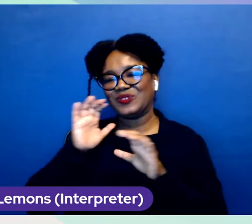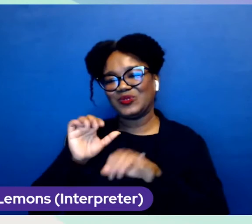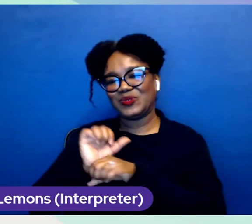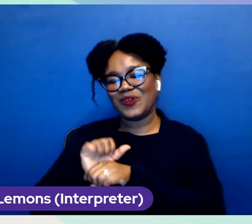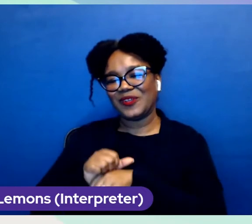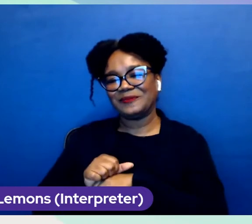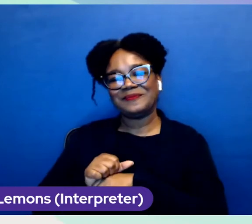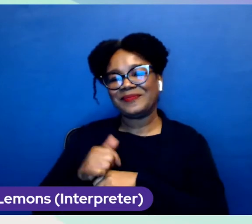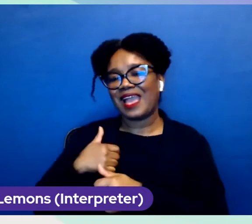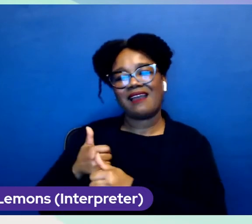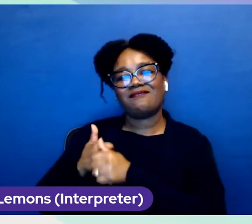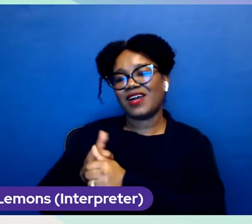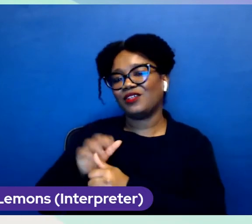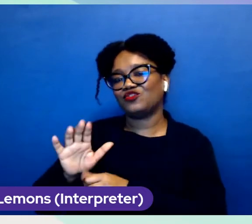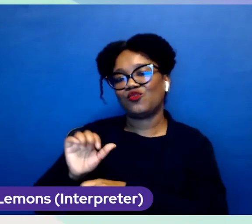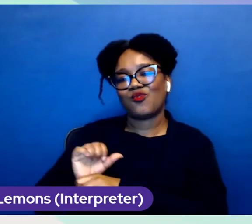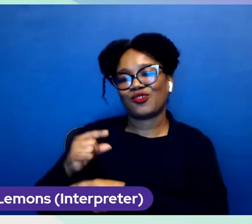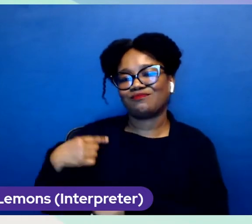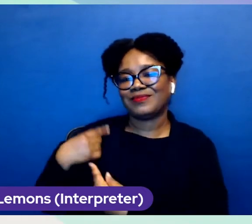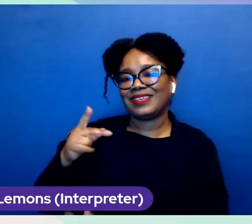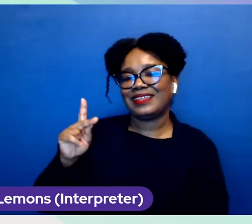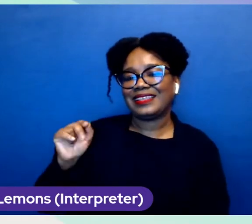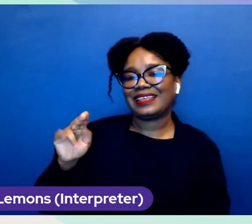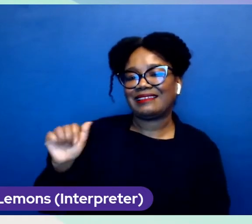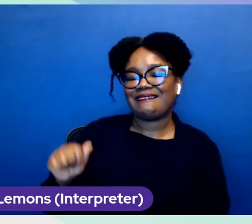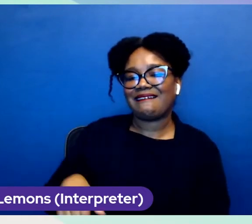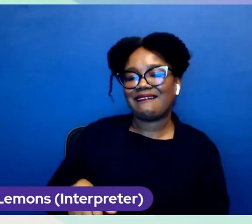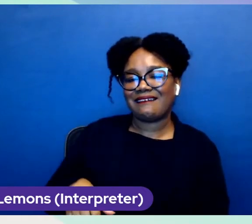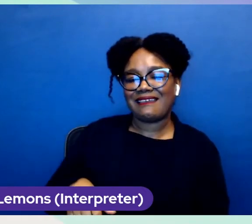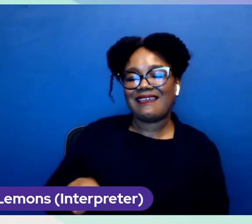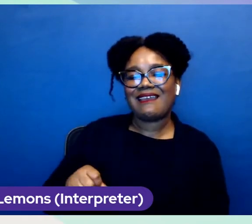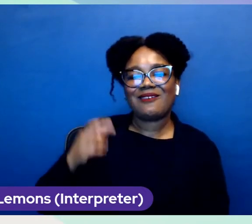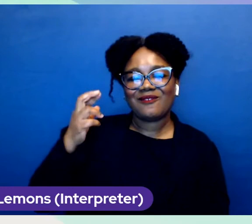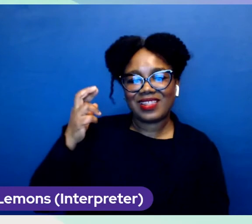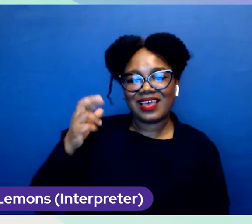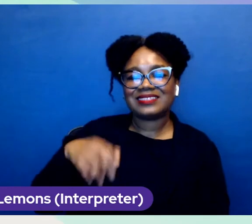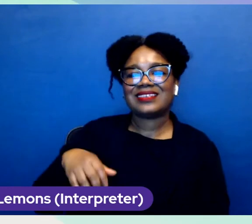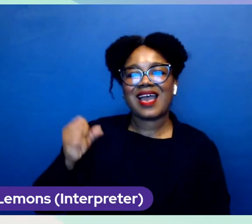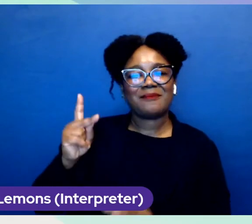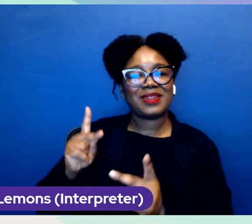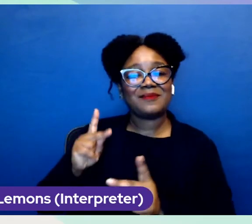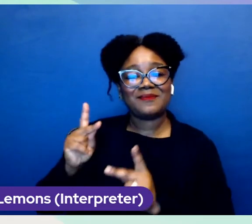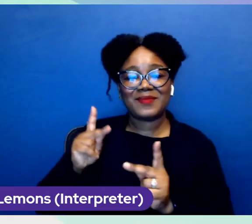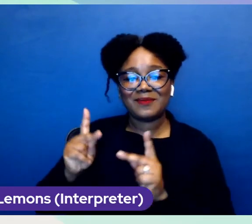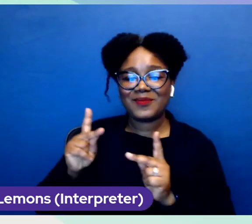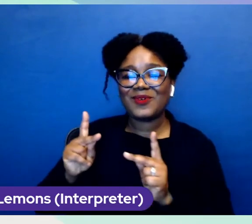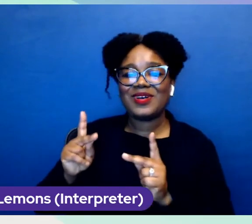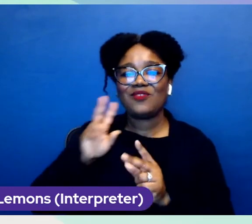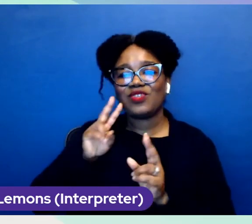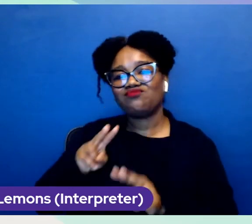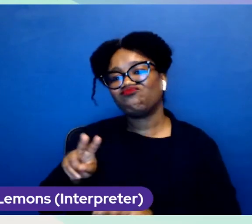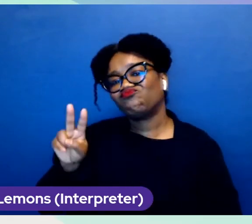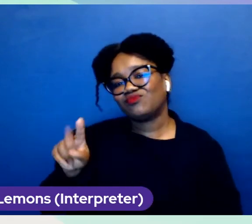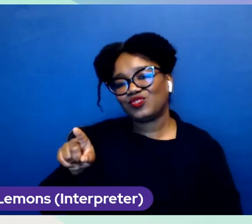so many women musicians looked up to you and were inspired by your work. And when we were touring in the Nile Project, I